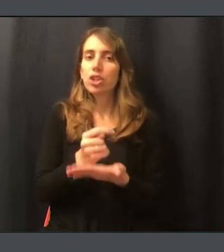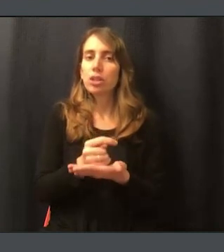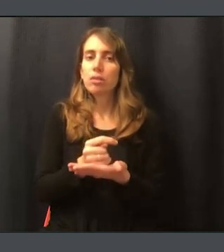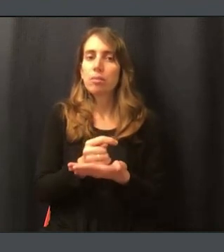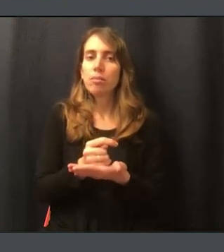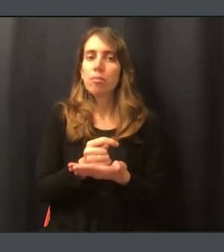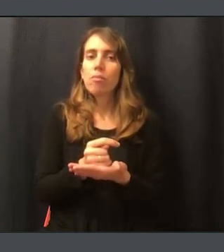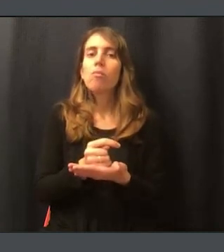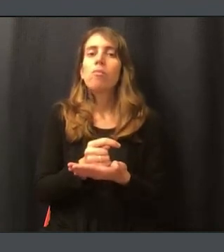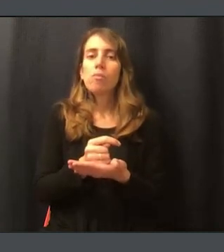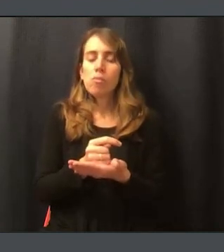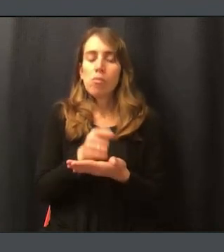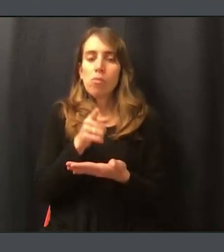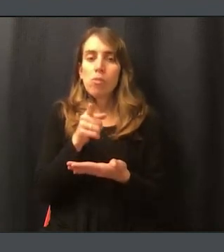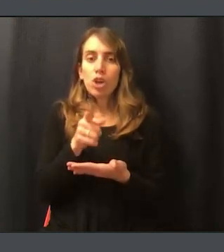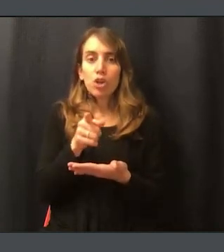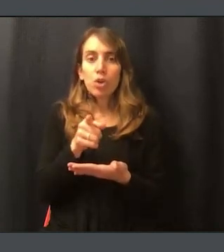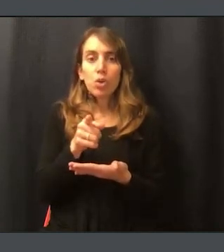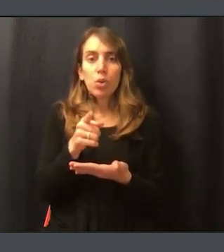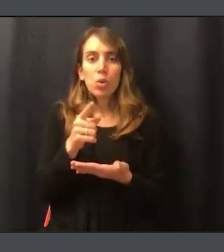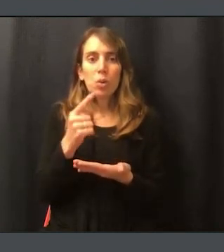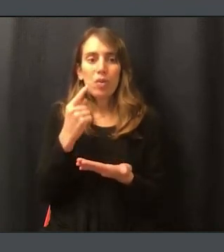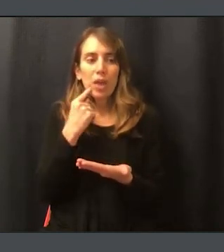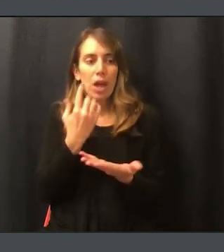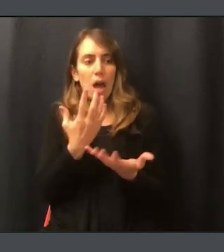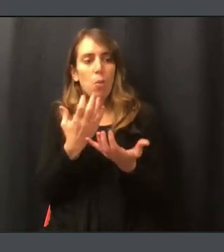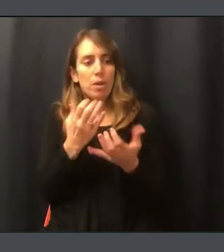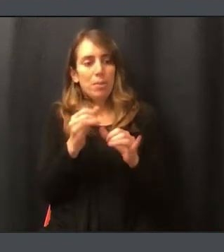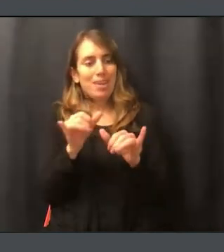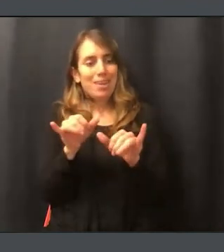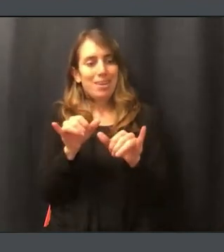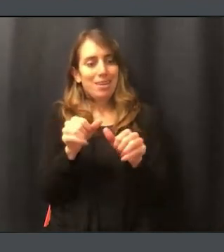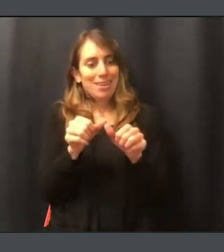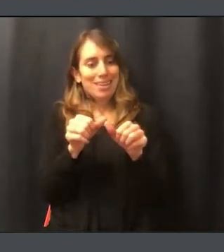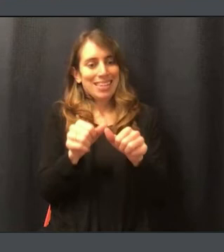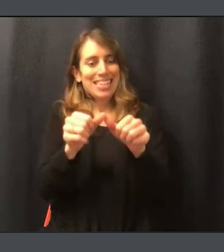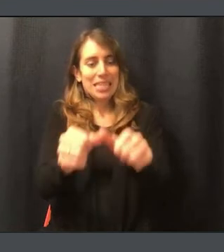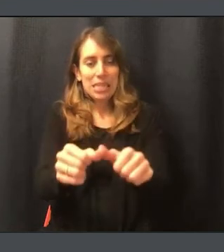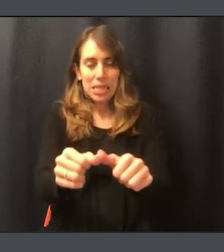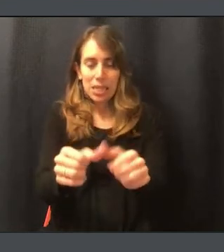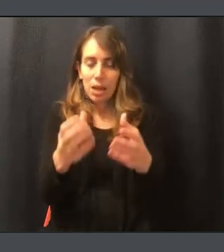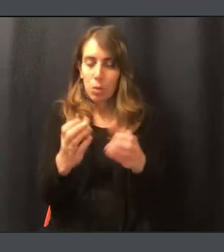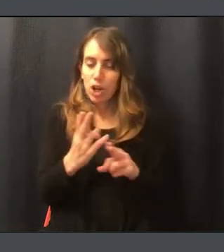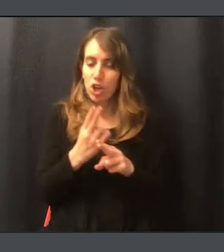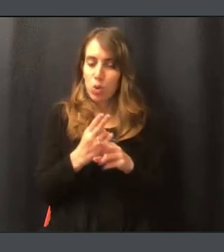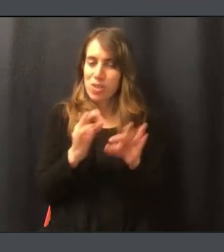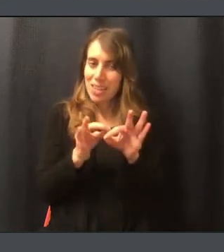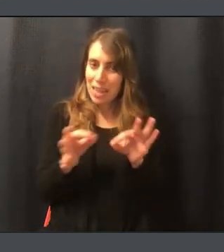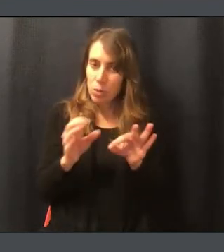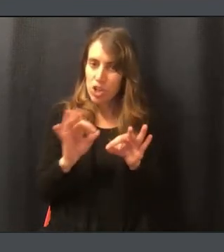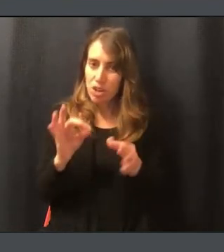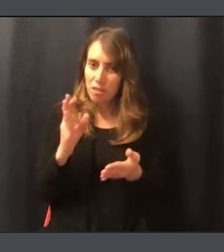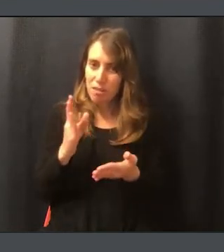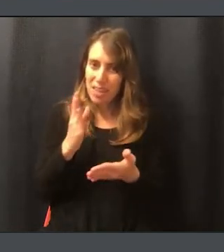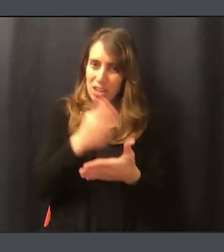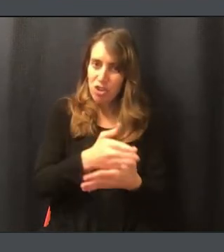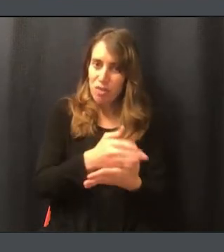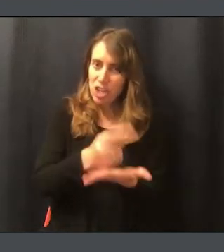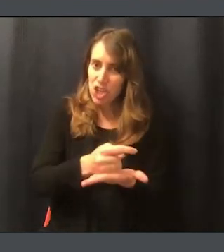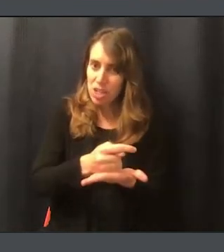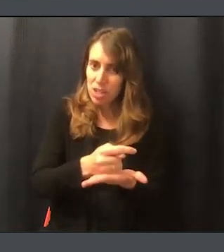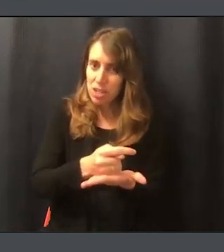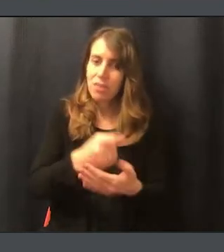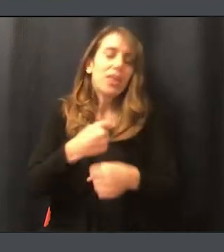Theory needs to be consistent with not just, you want to use languages of intervention that are going to make sense for the kid, with what the kid